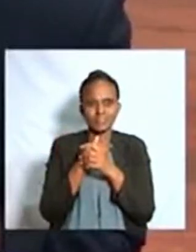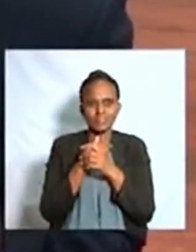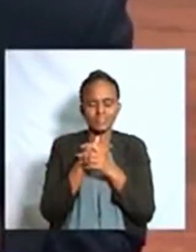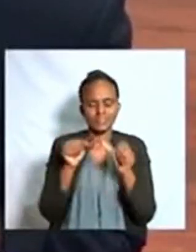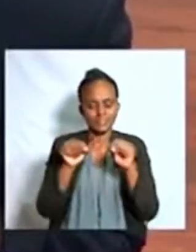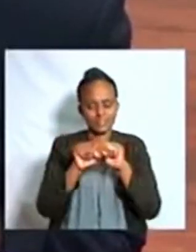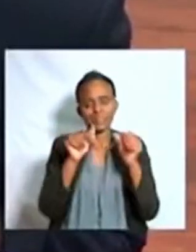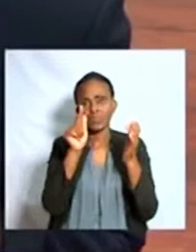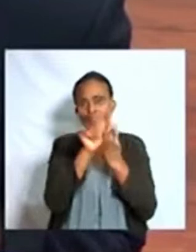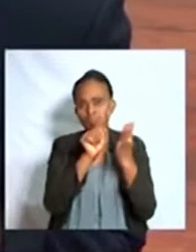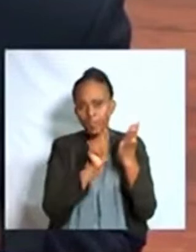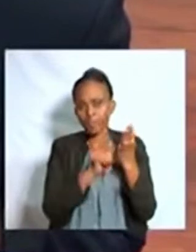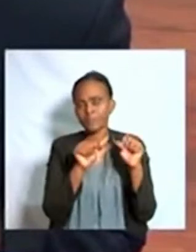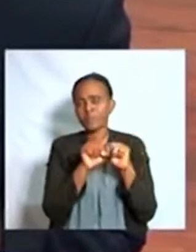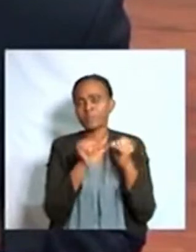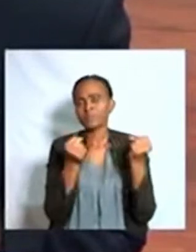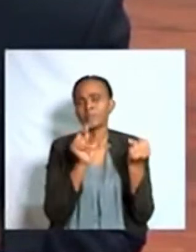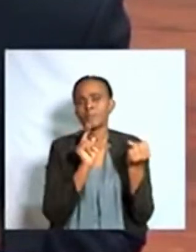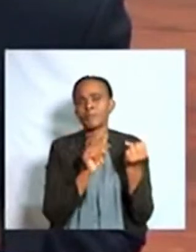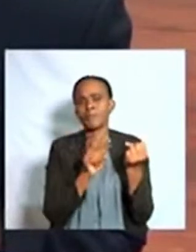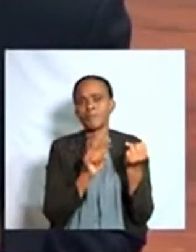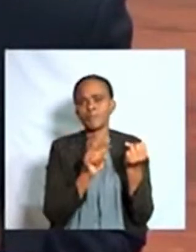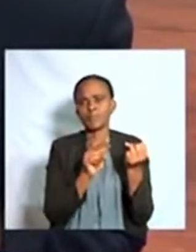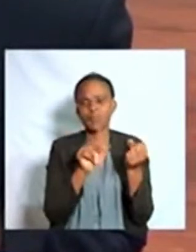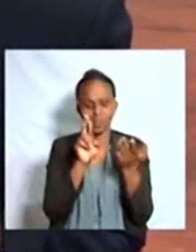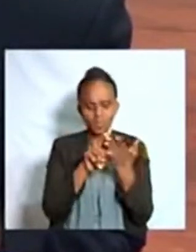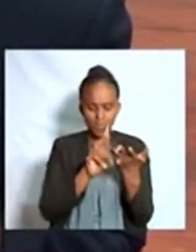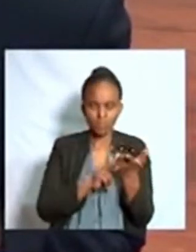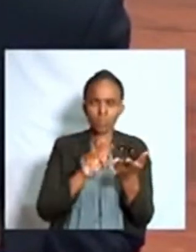abrogate your own rules?